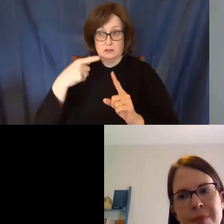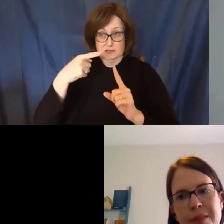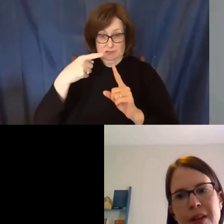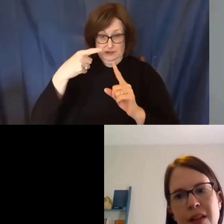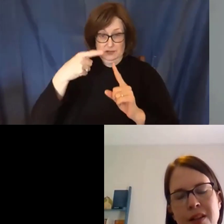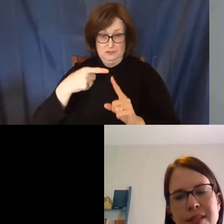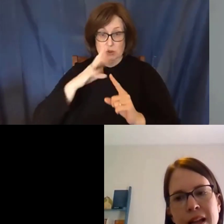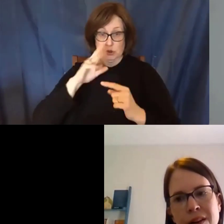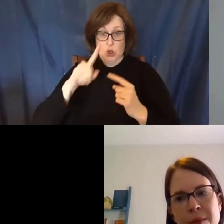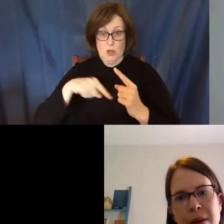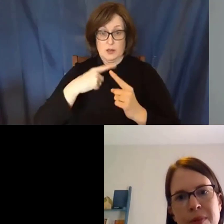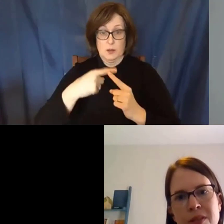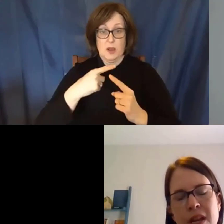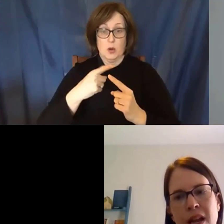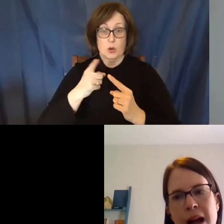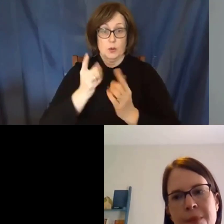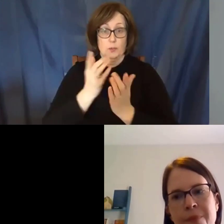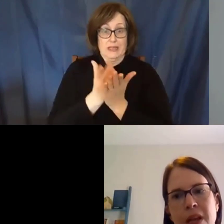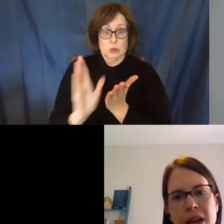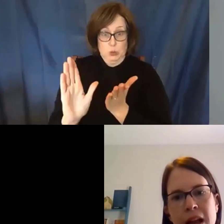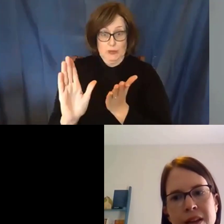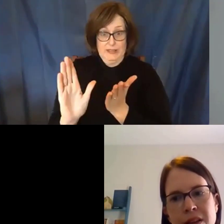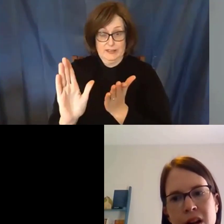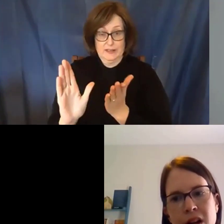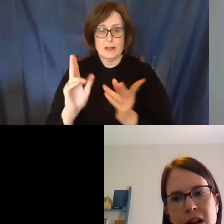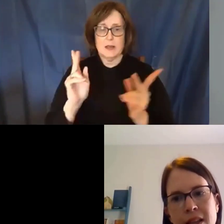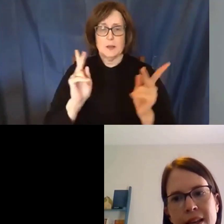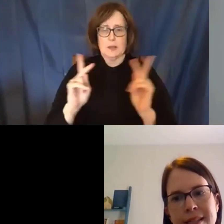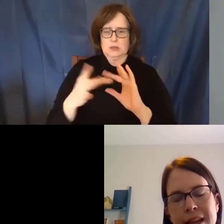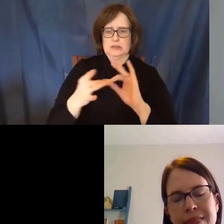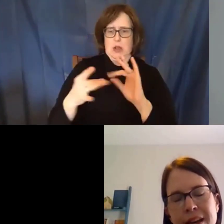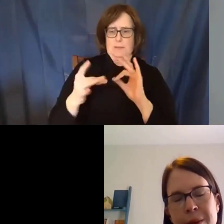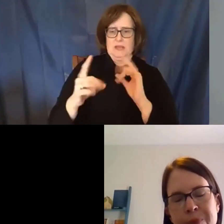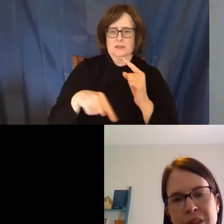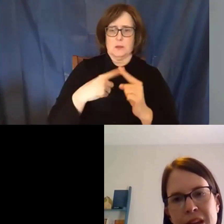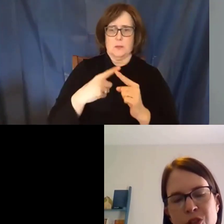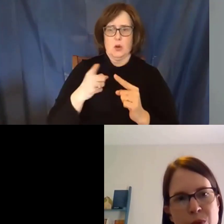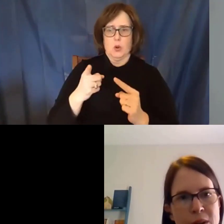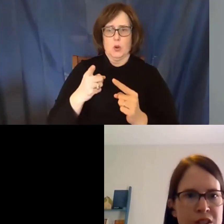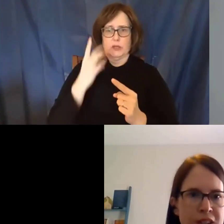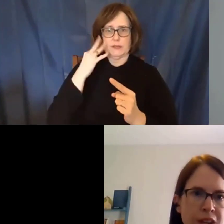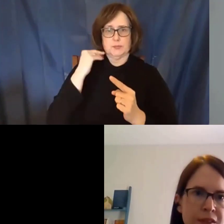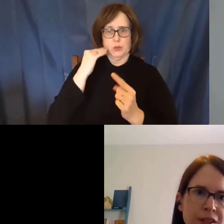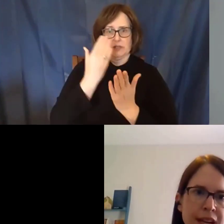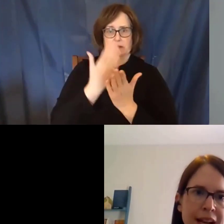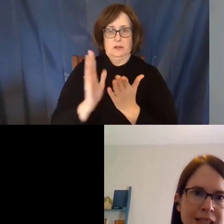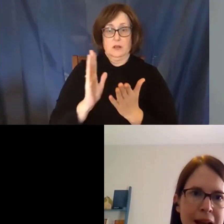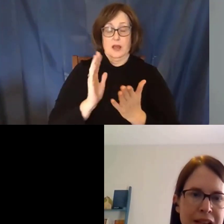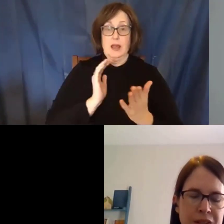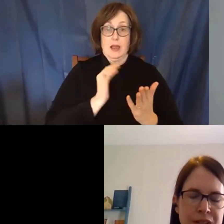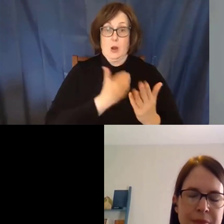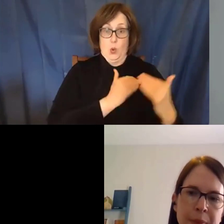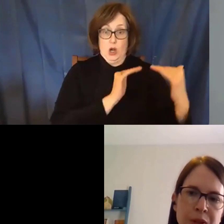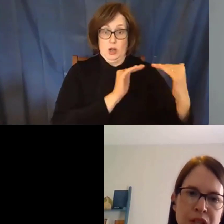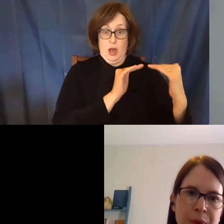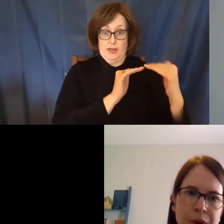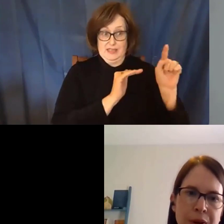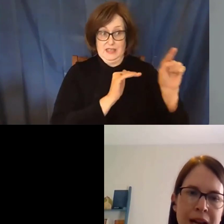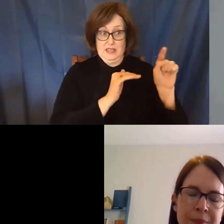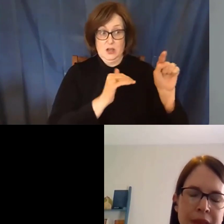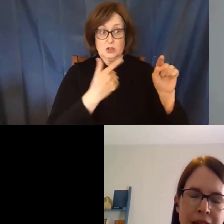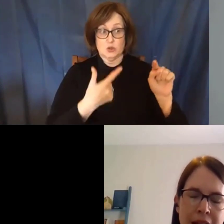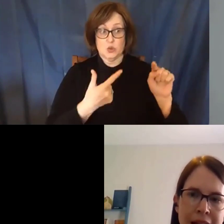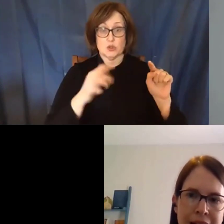people of color in scholarly publishing. I know that our colleagues at the George Washington University has a master's in publishing